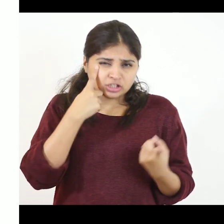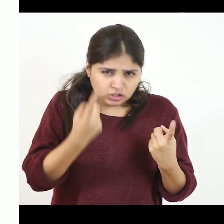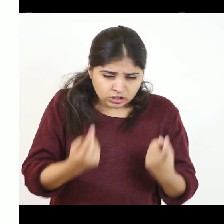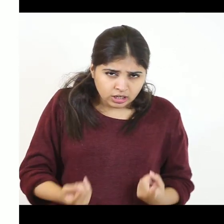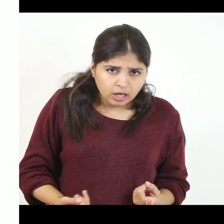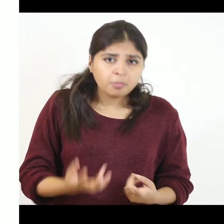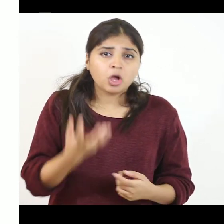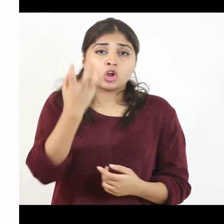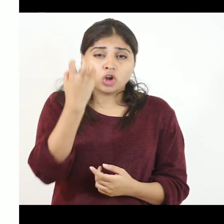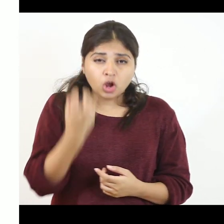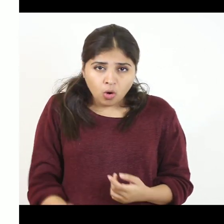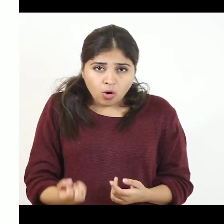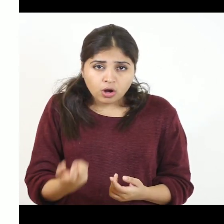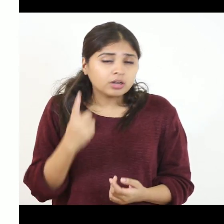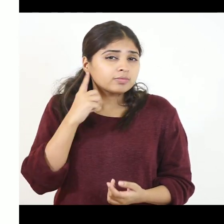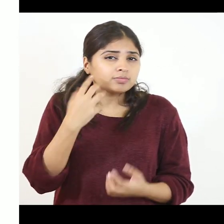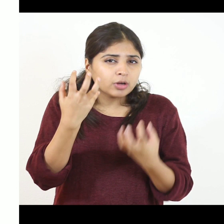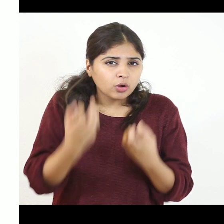or destruction.